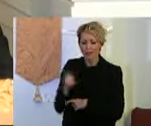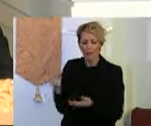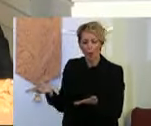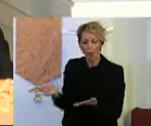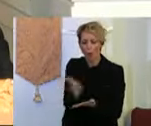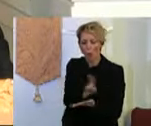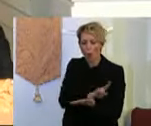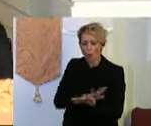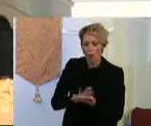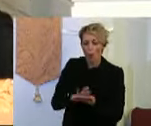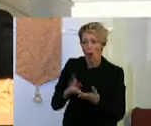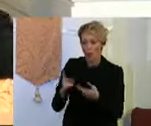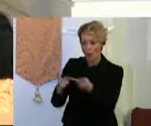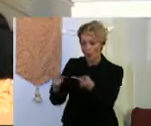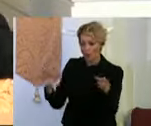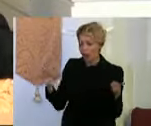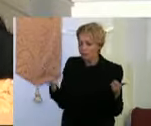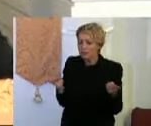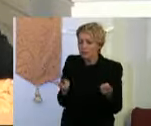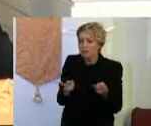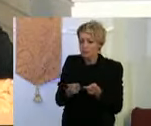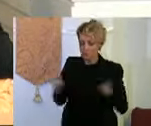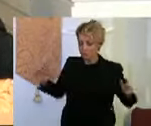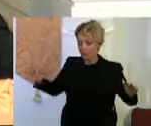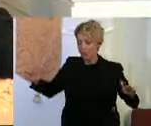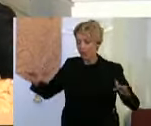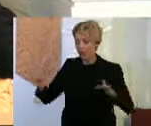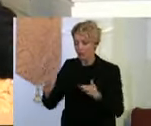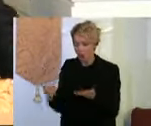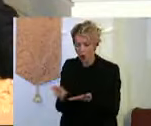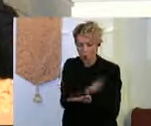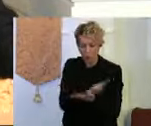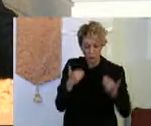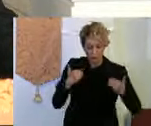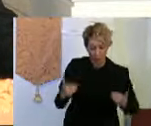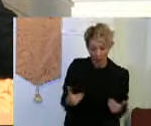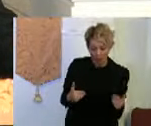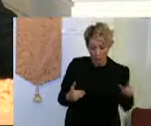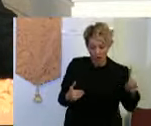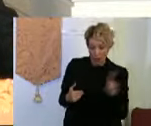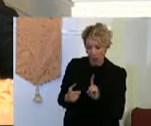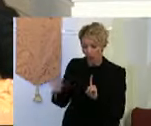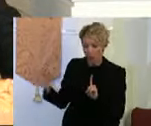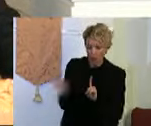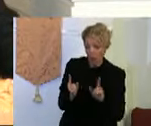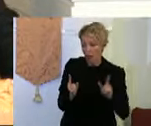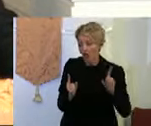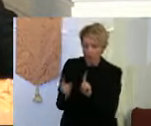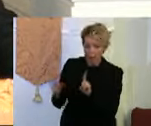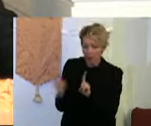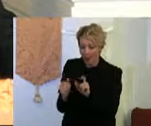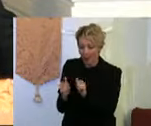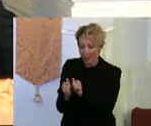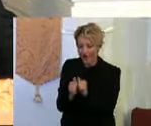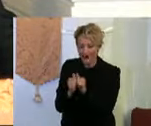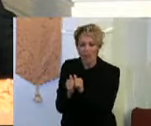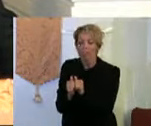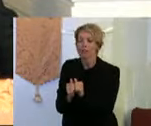place, as we gather our holy bodies, one with the other, the sacredness of